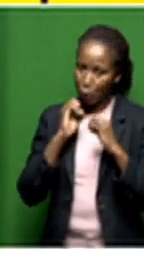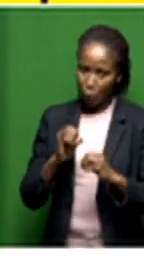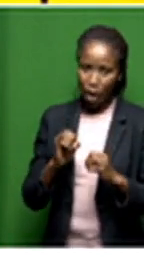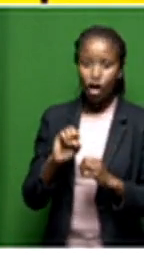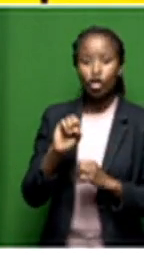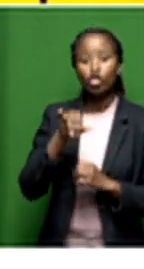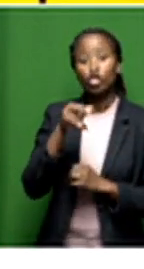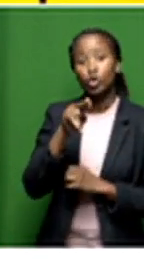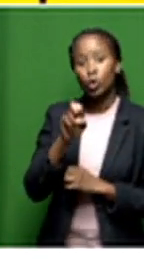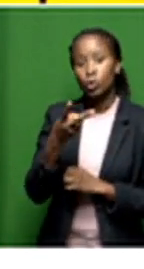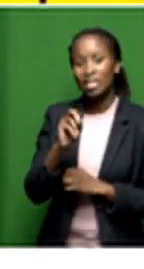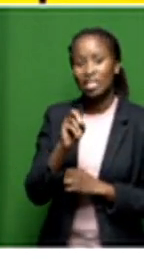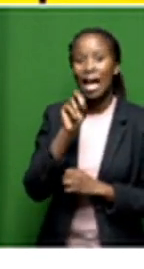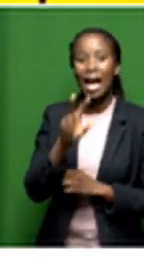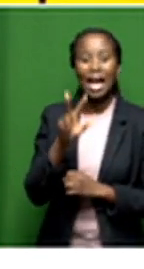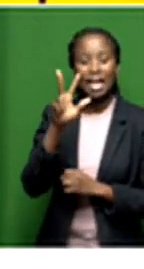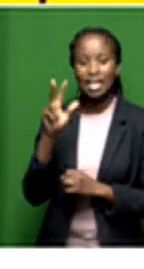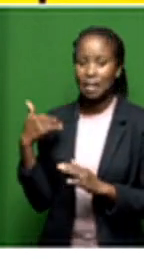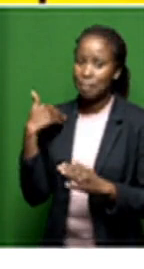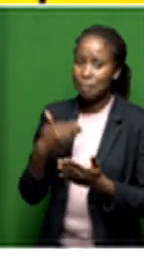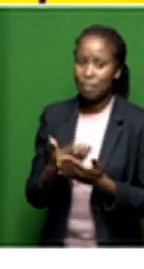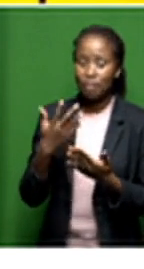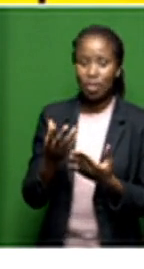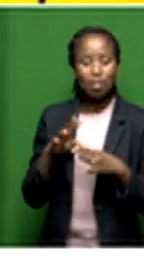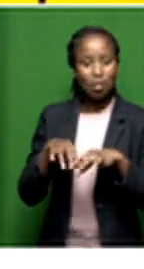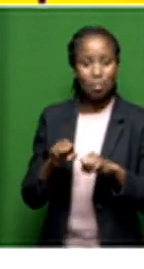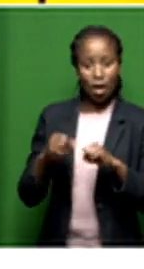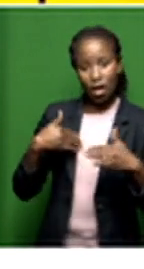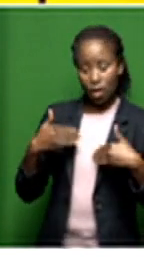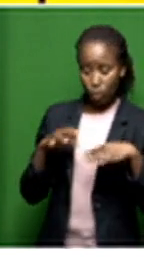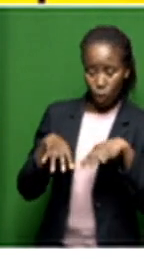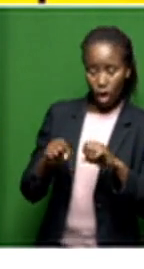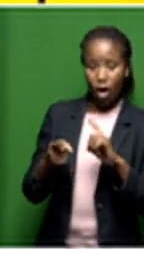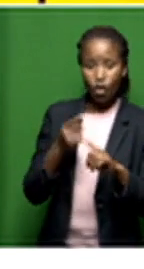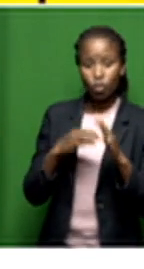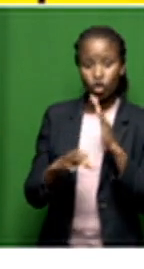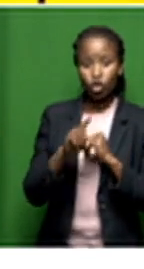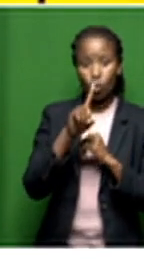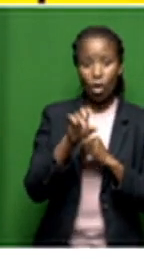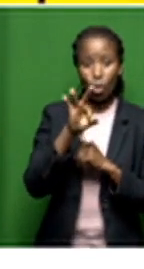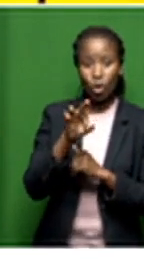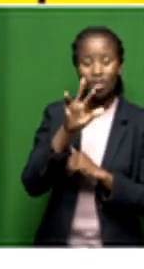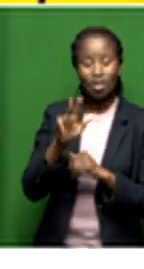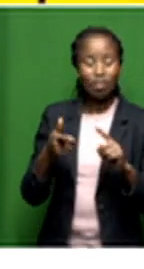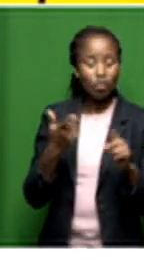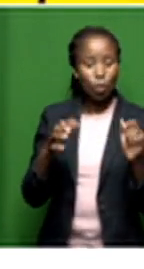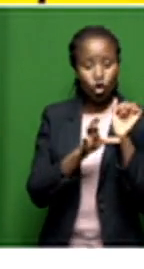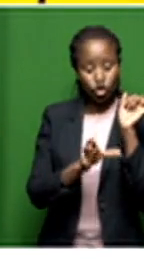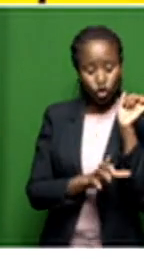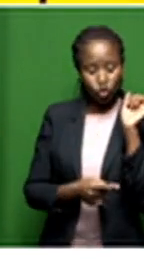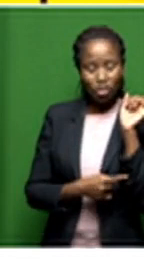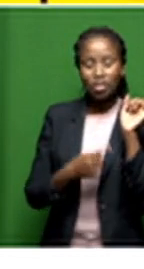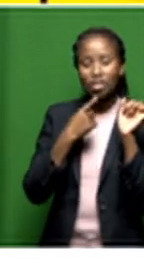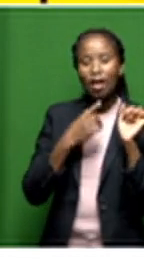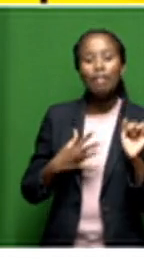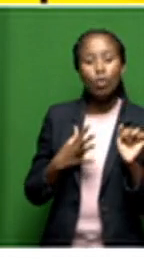provincial government placed Emfuleni under administration as provided for by Section 139 of the Constitution to provide